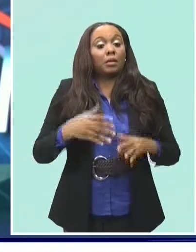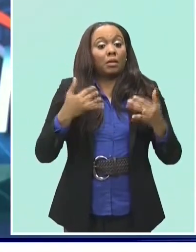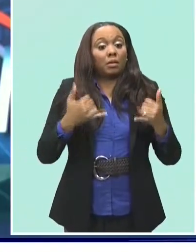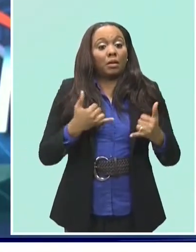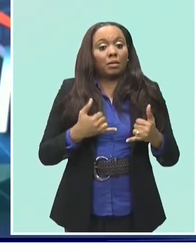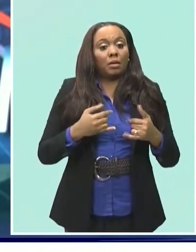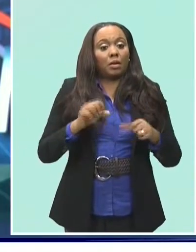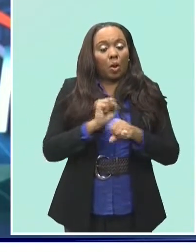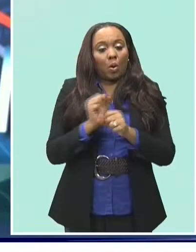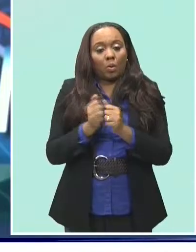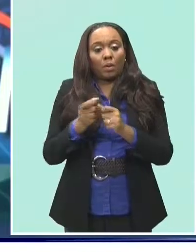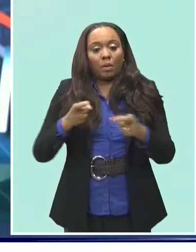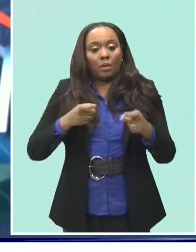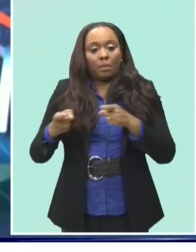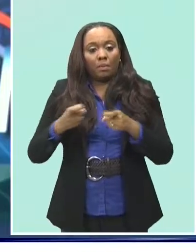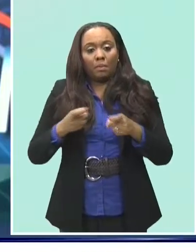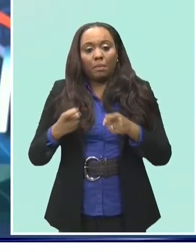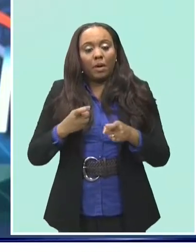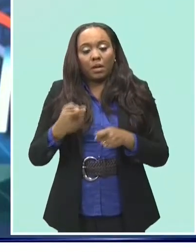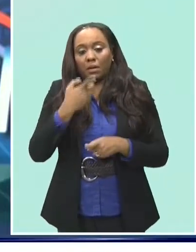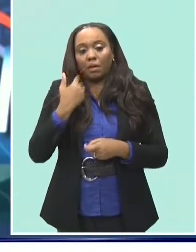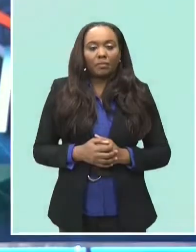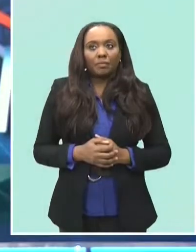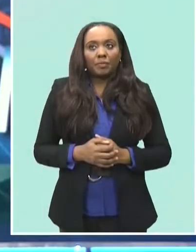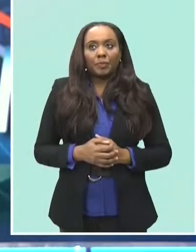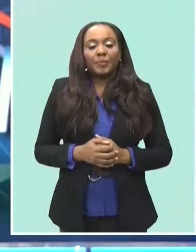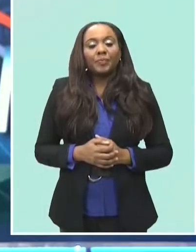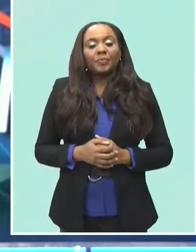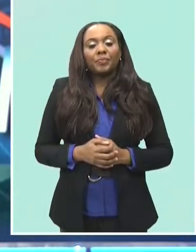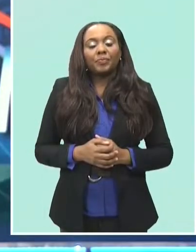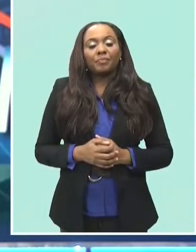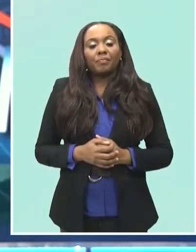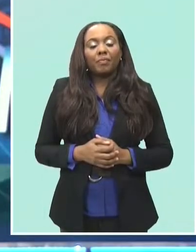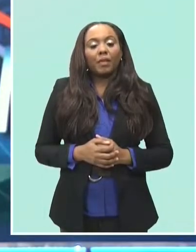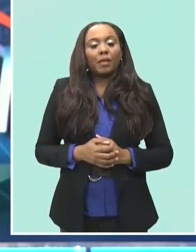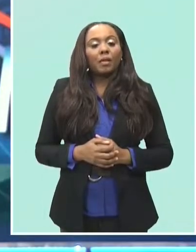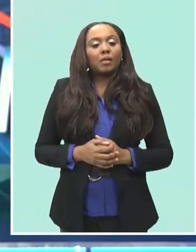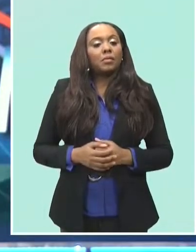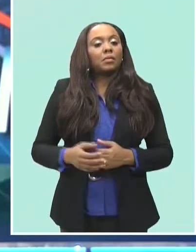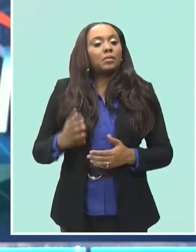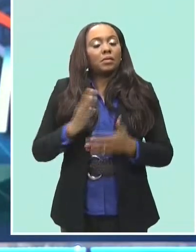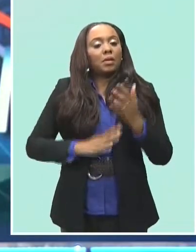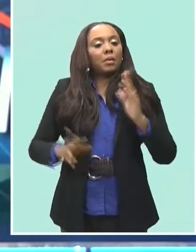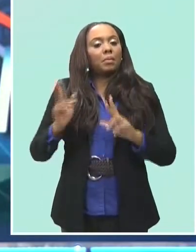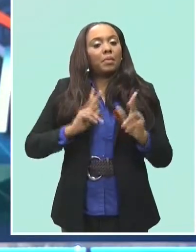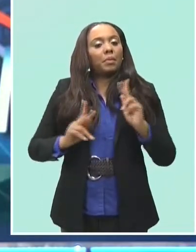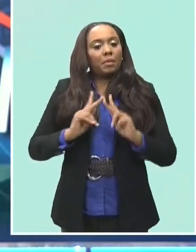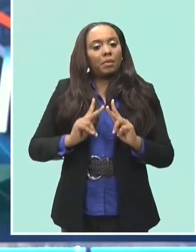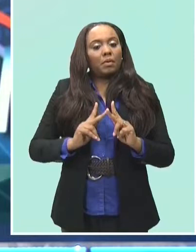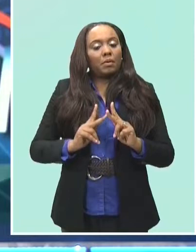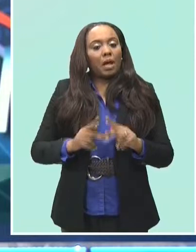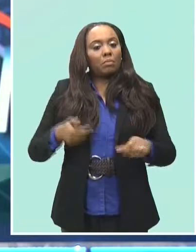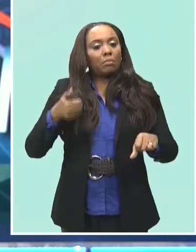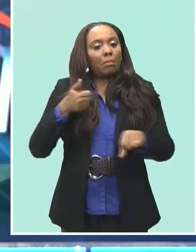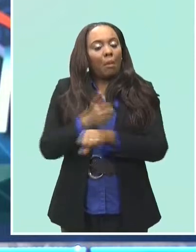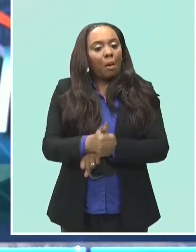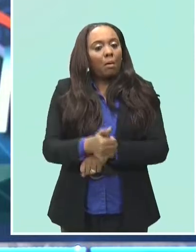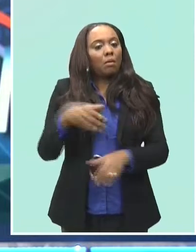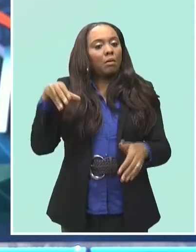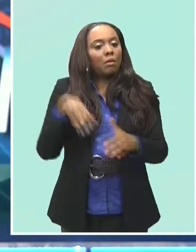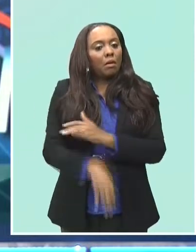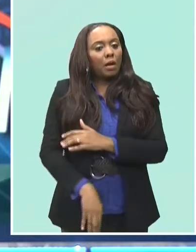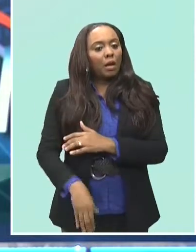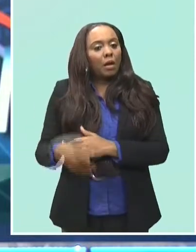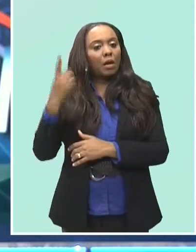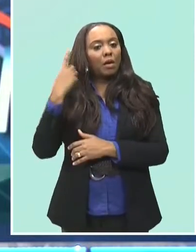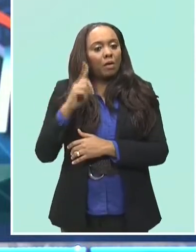any inconvenience that these closures may cause. People who have been convicted of indictable offenses will not be